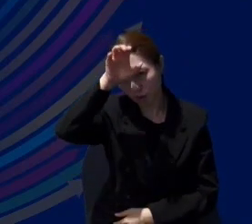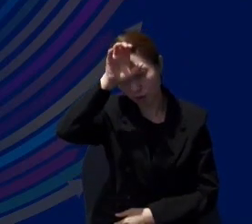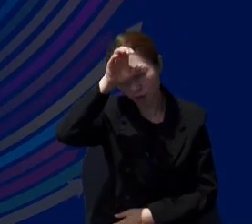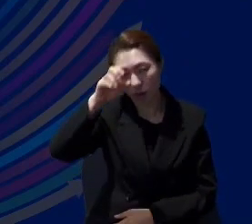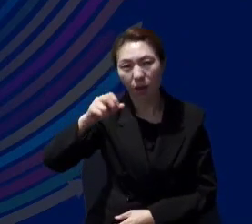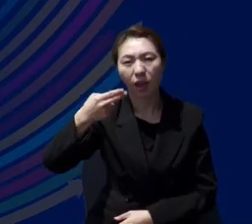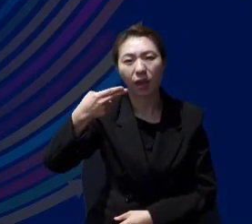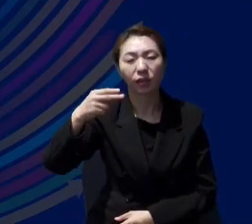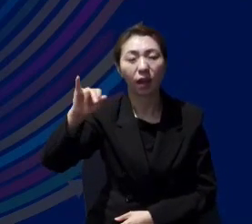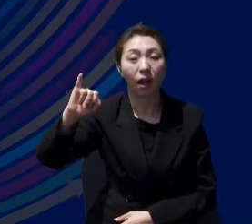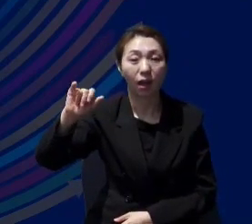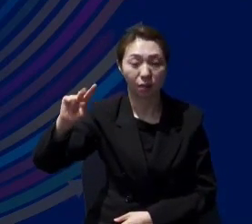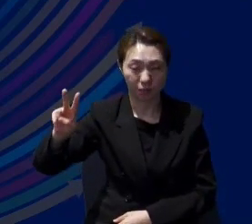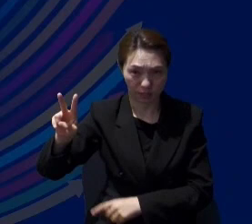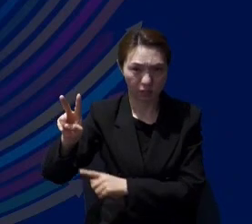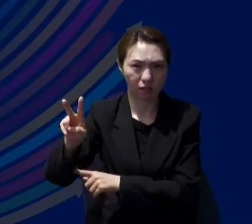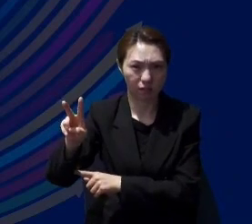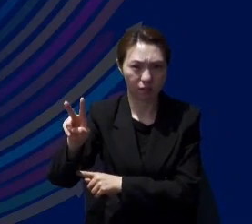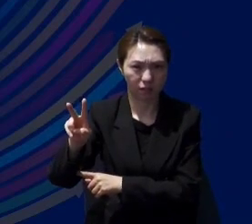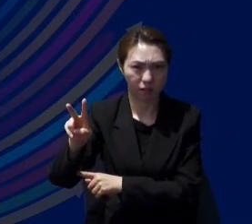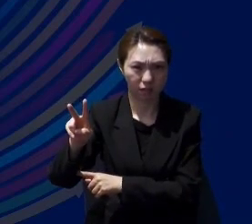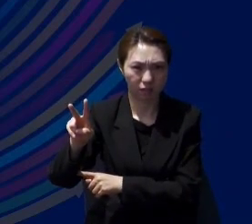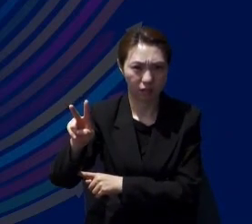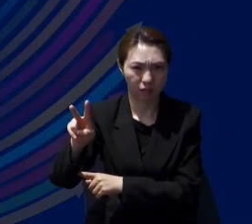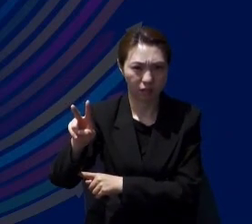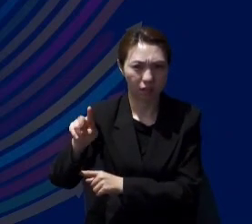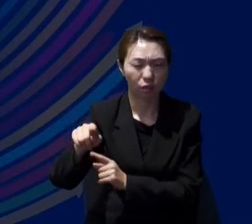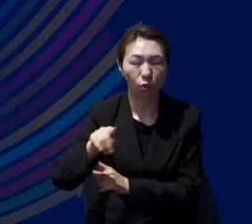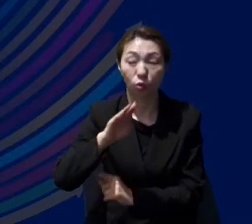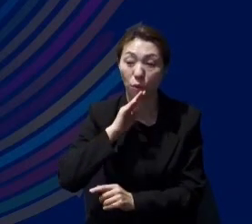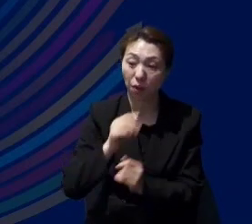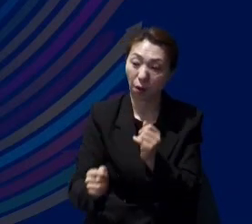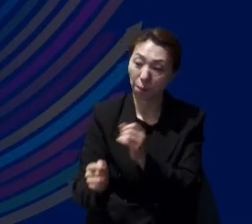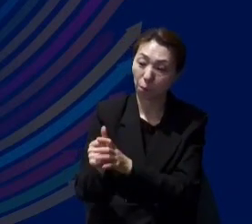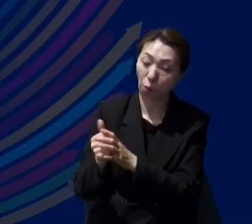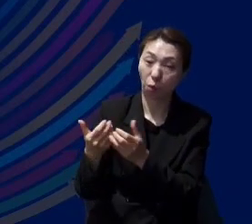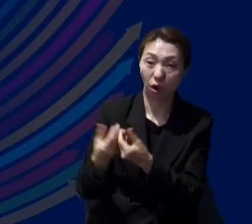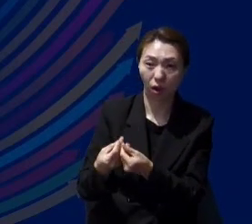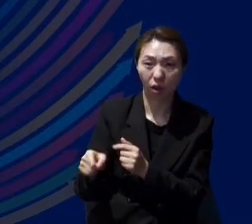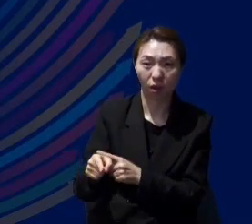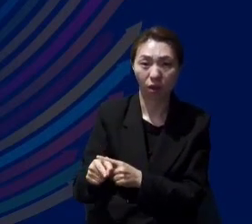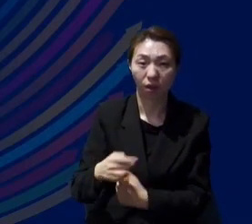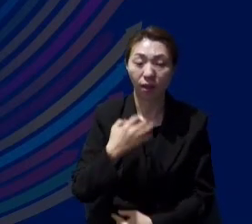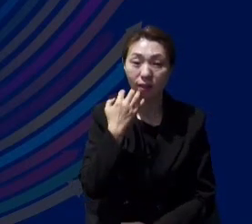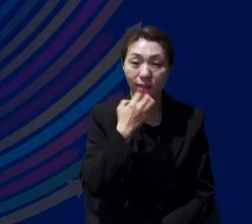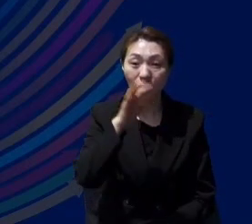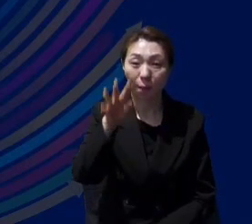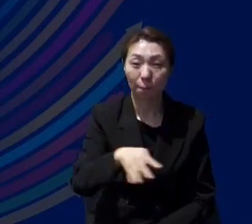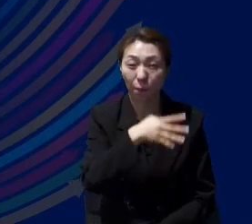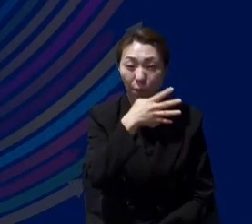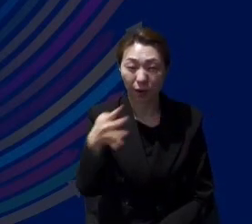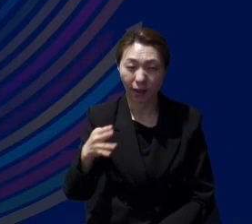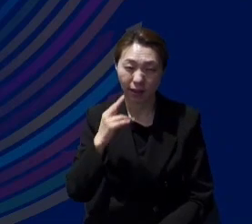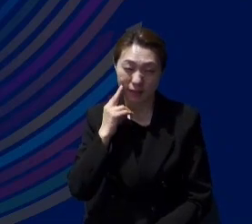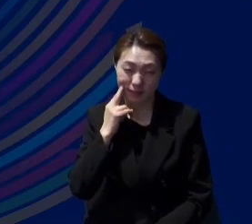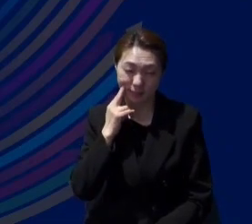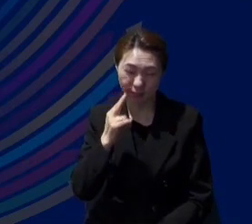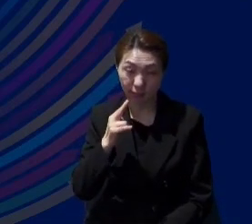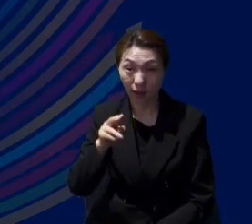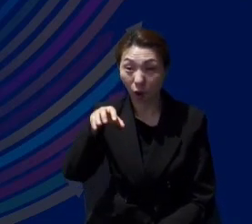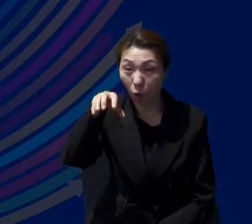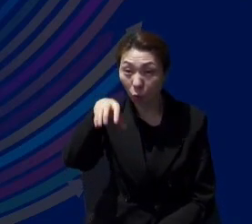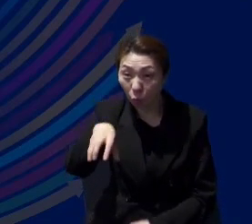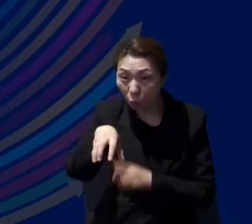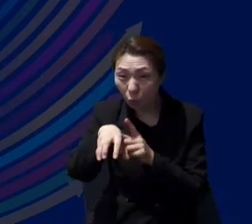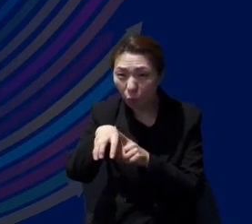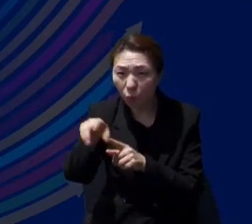a massive degree of spatial inequality. So you have these very, very dark purples, which are places where there's very, very little mortality due to HIV.